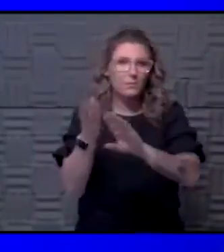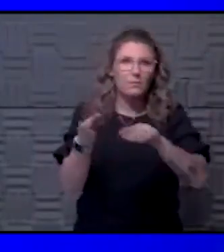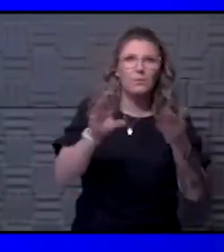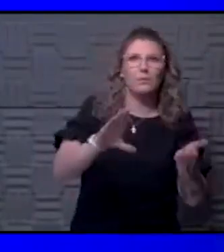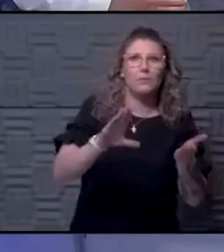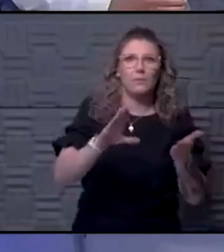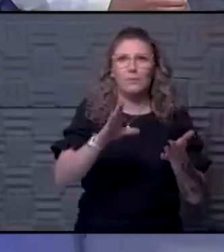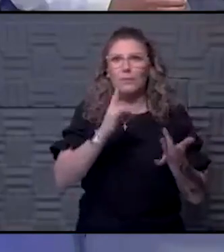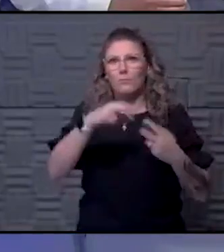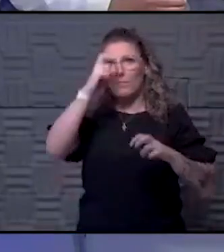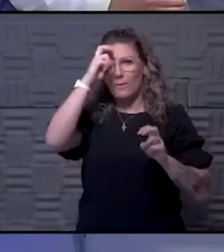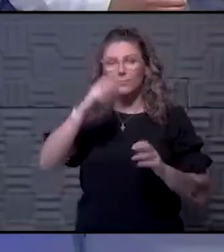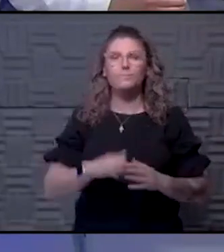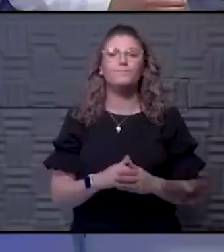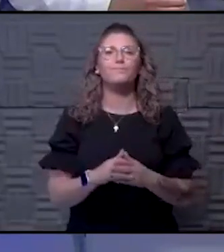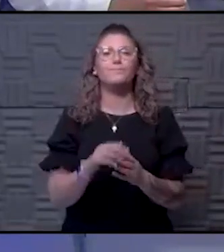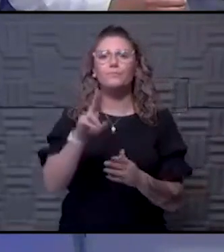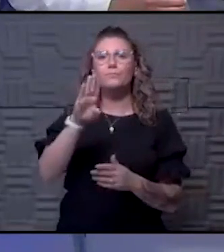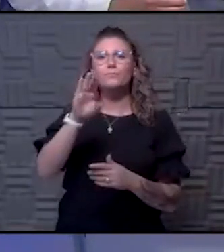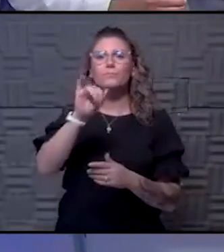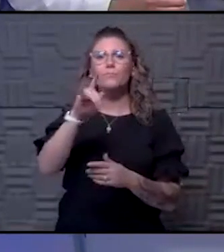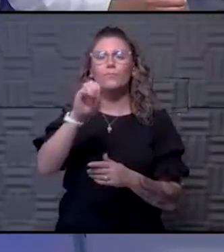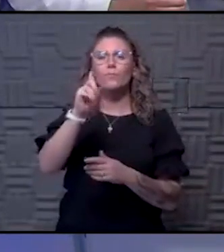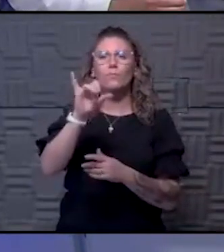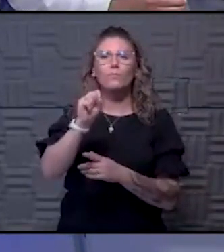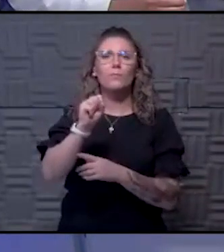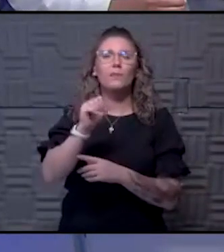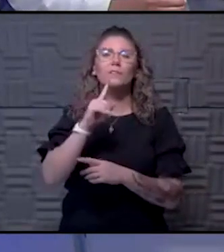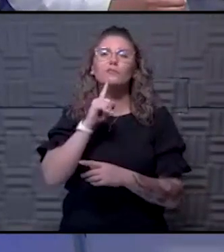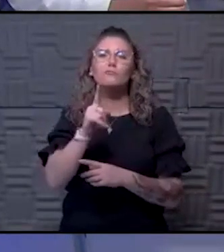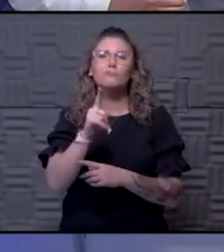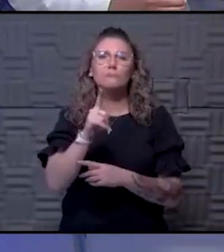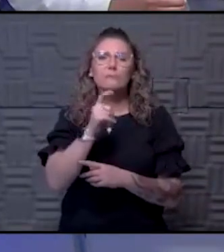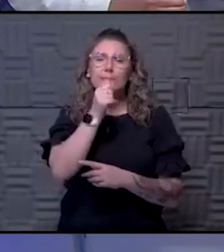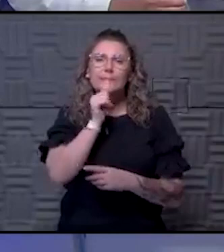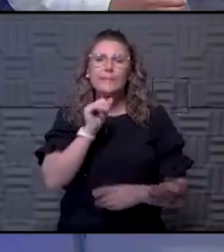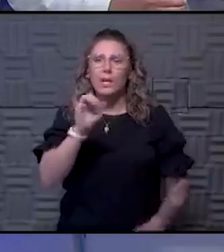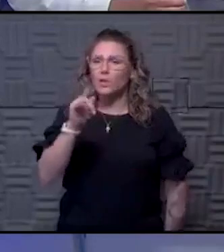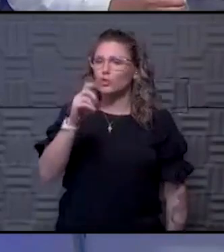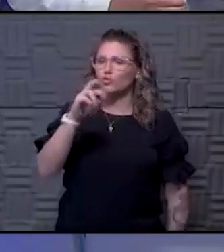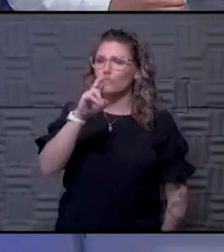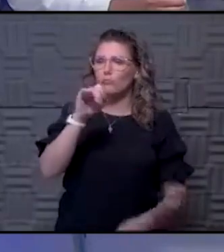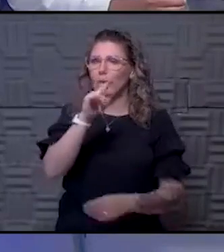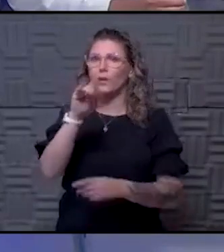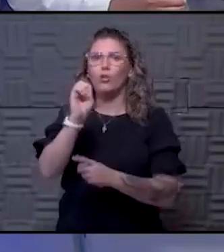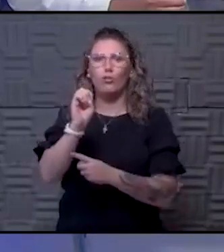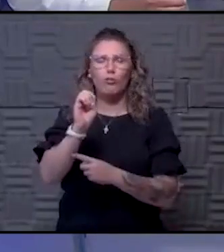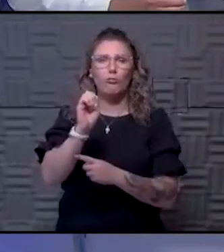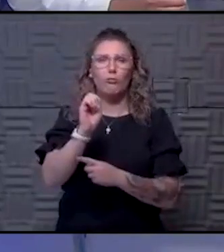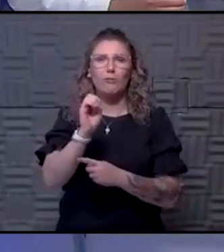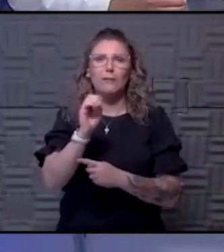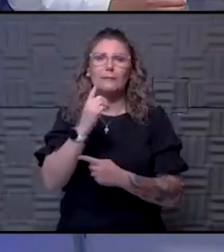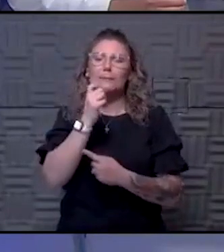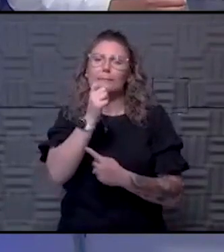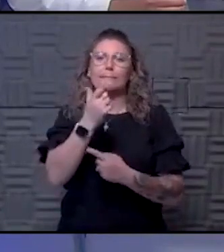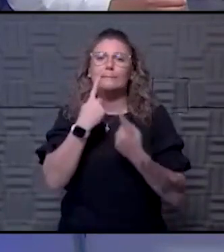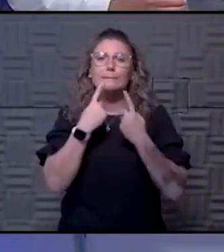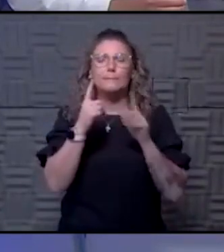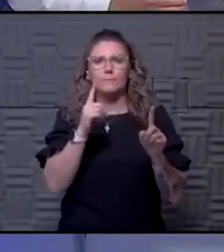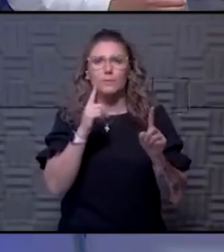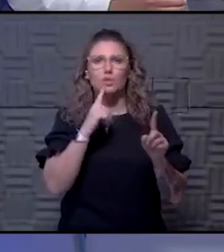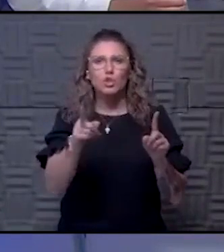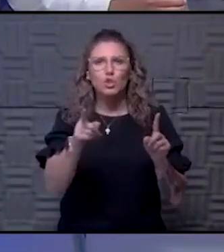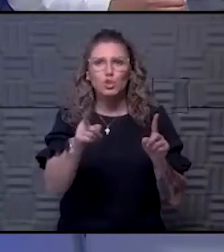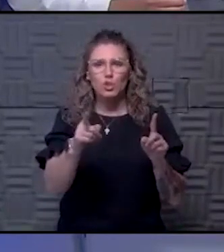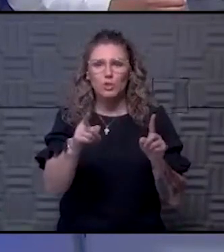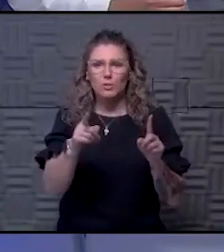death. All right, Betsy suffers from adrenal insufficiency. She was holding out for the J&J vaccine because